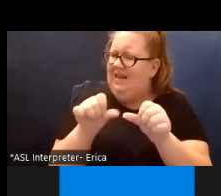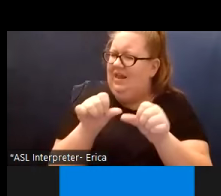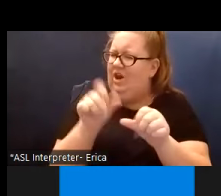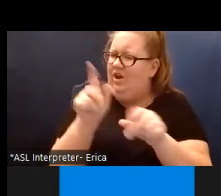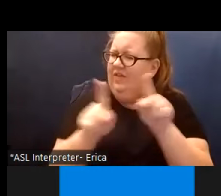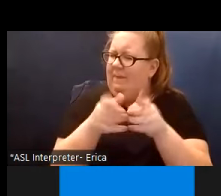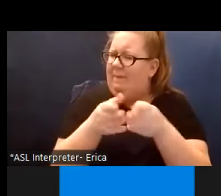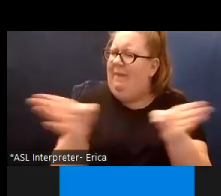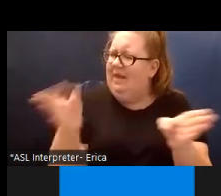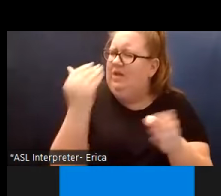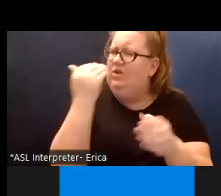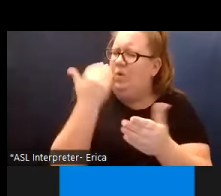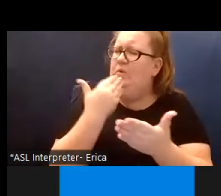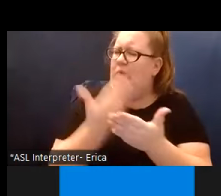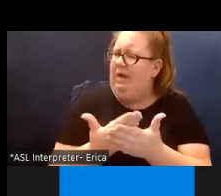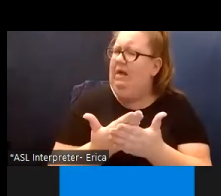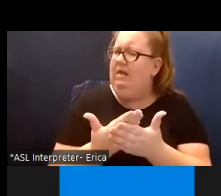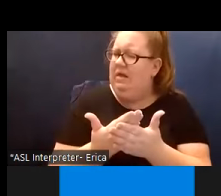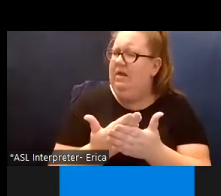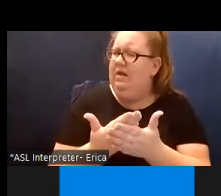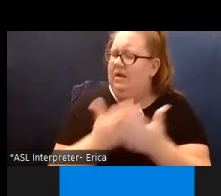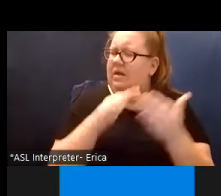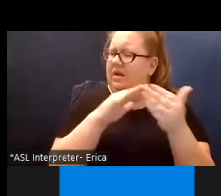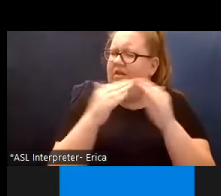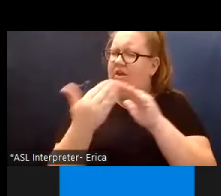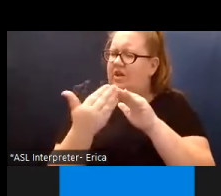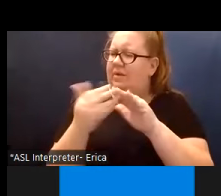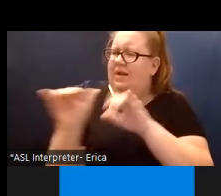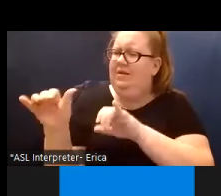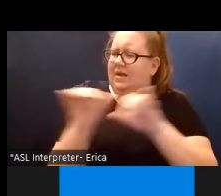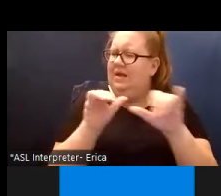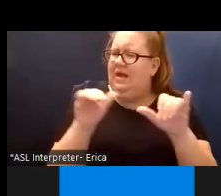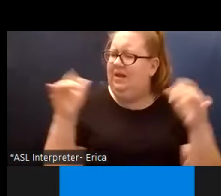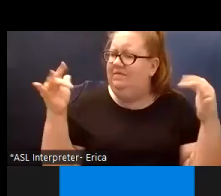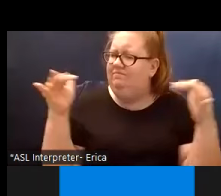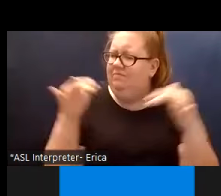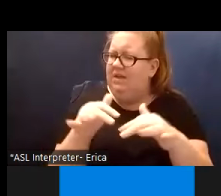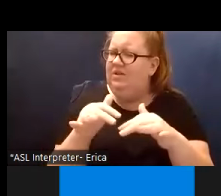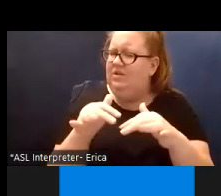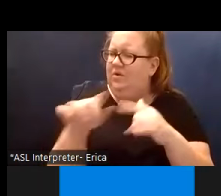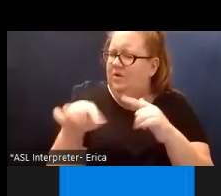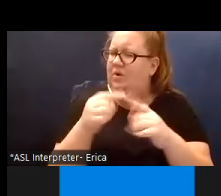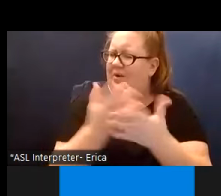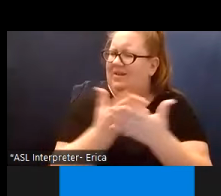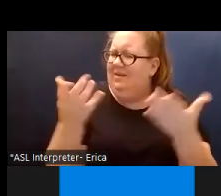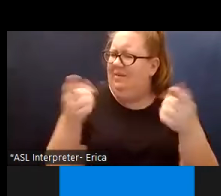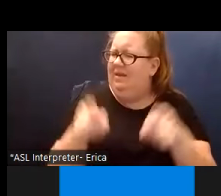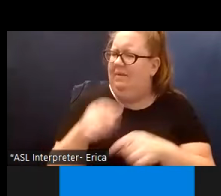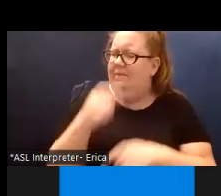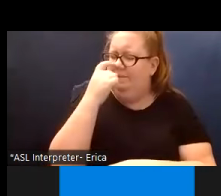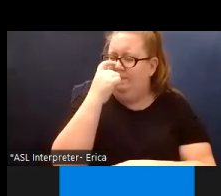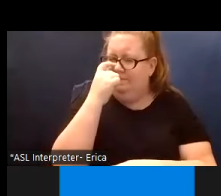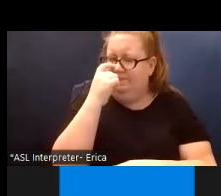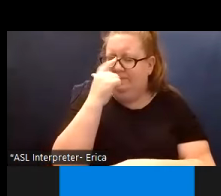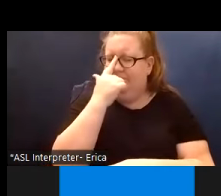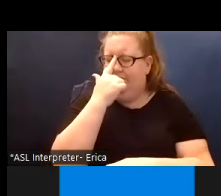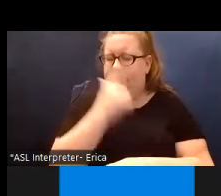that communities could kind of flood into when it comes to something like that.